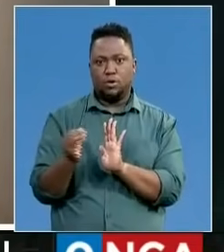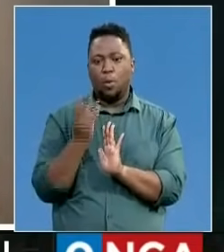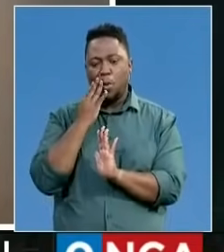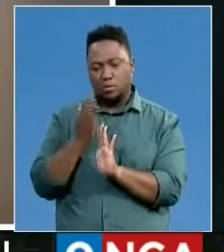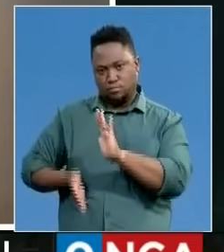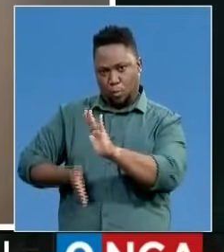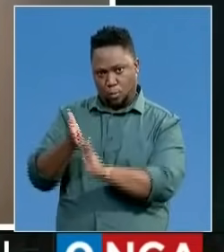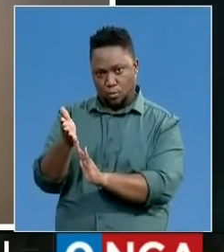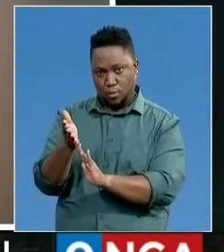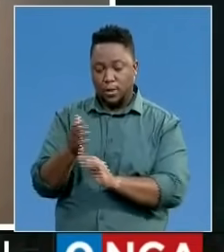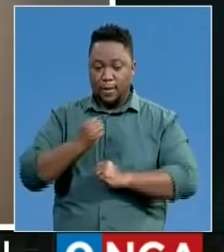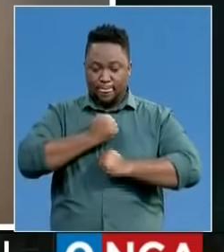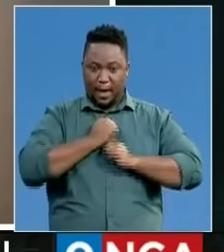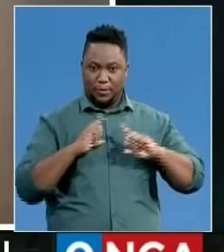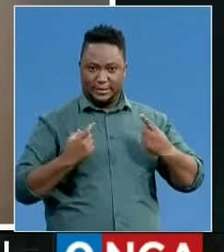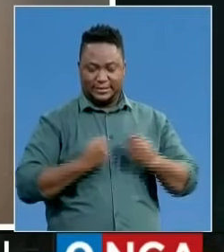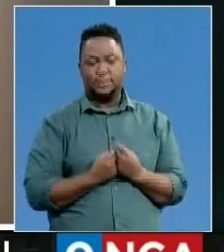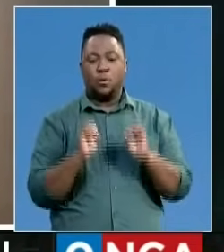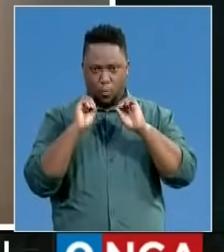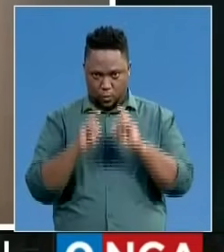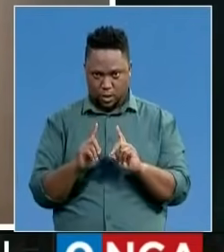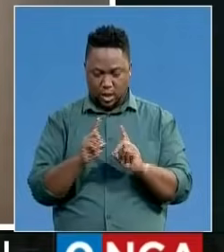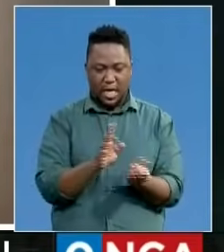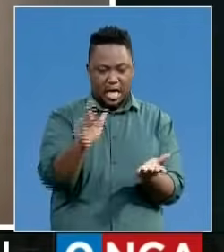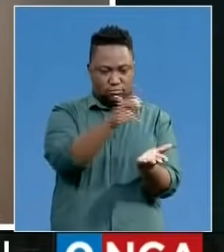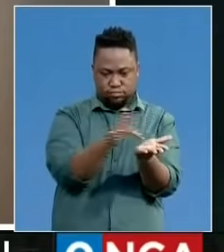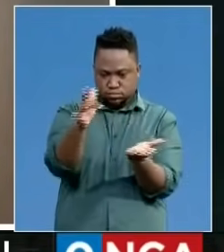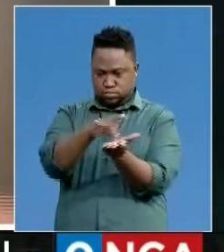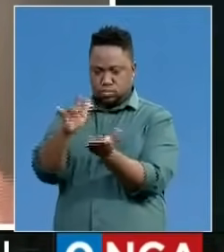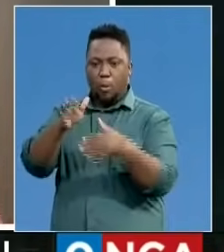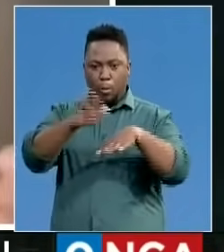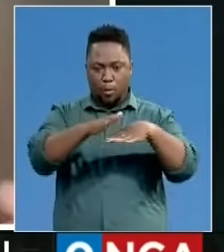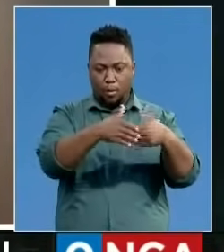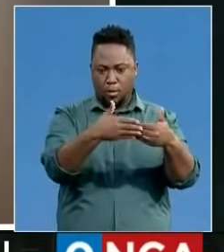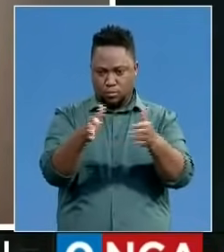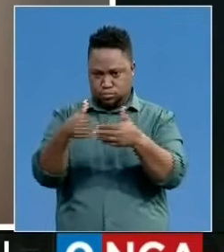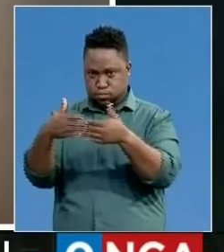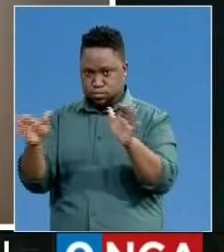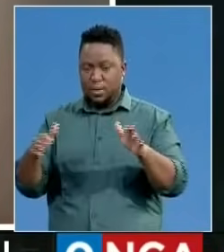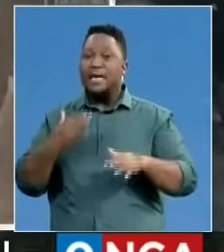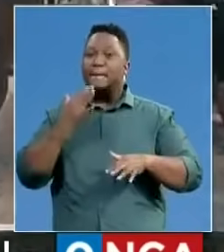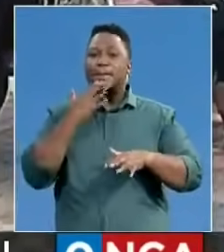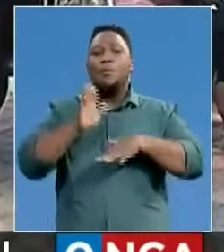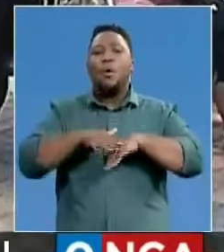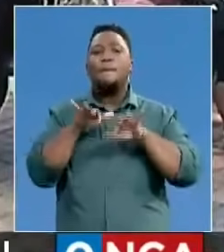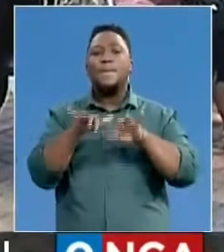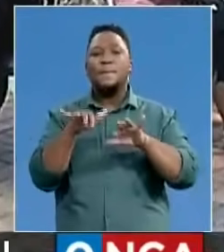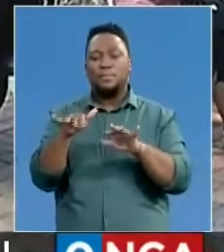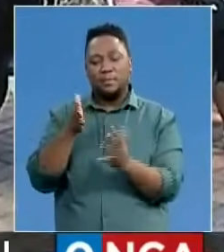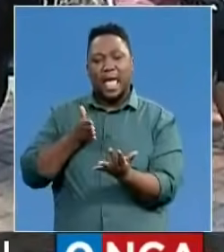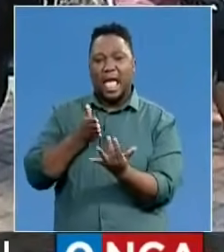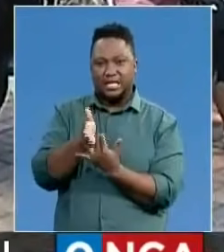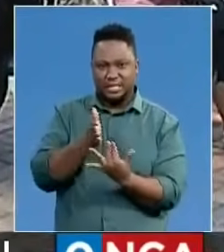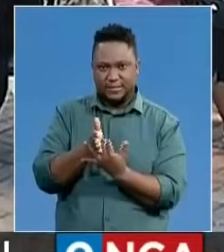done, we have expanded the number of sites, and therefore we opened the number of slots for vaccinations. So what we